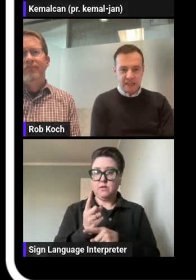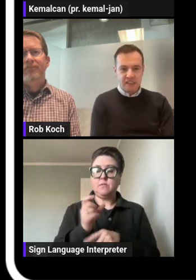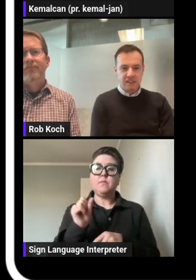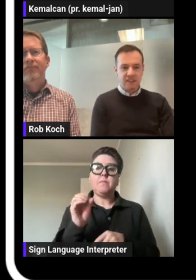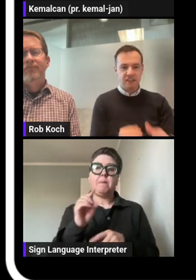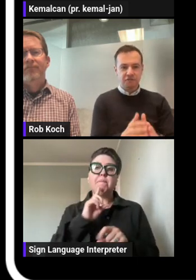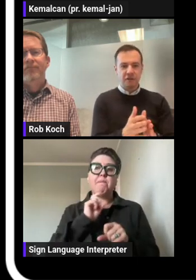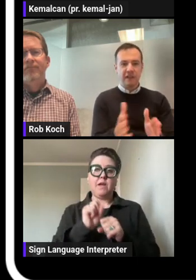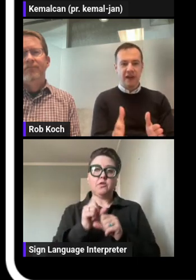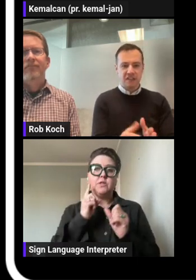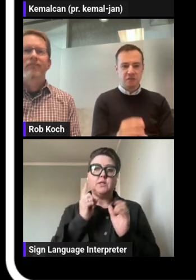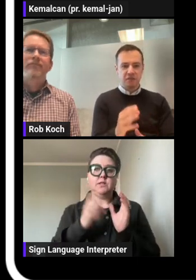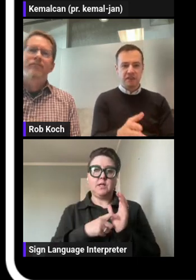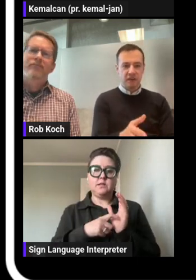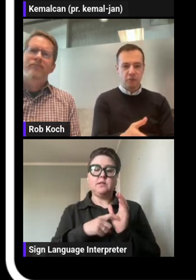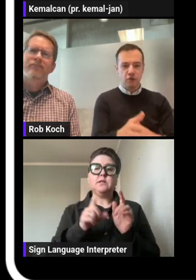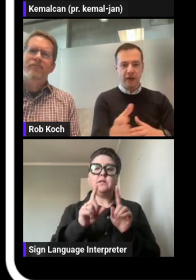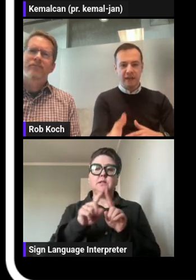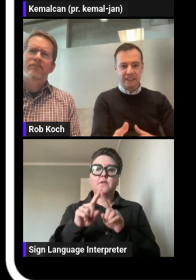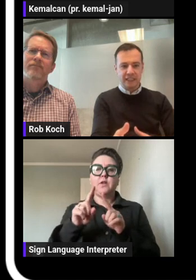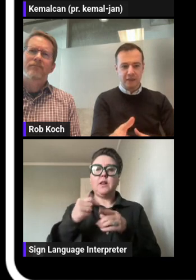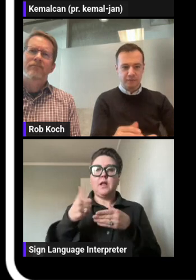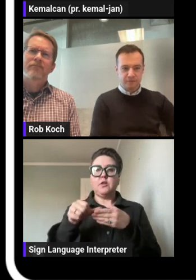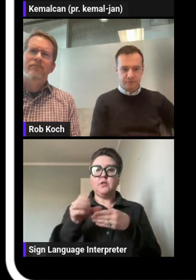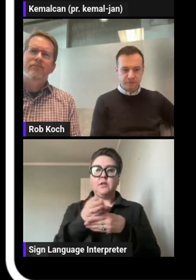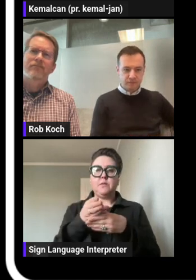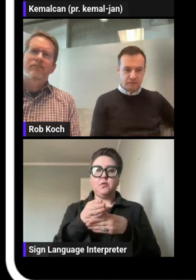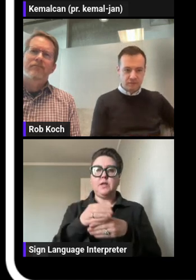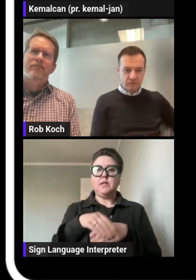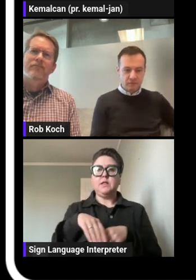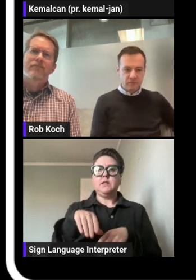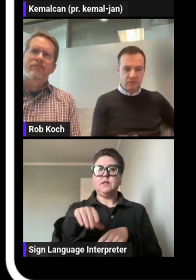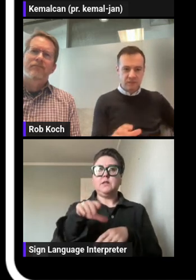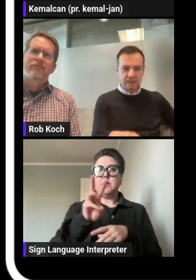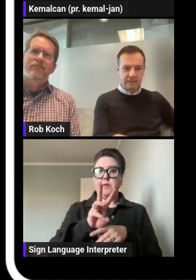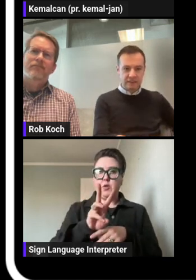actually detects different letters between W and E.